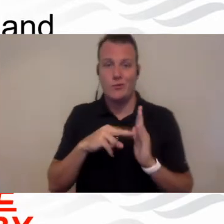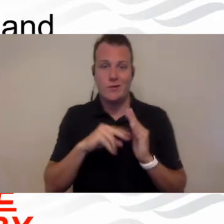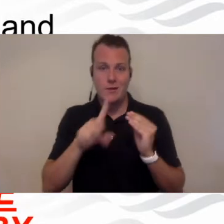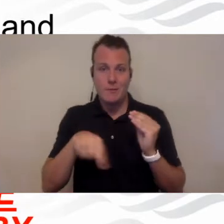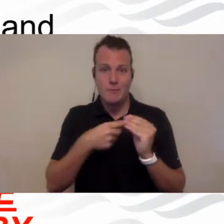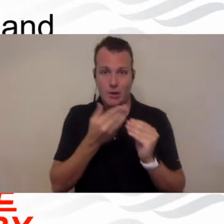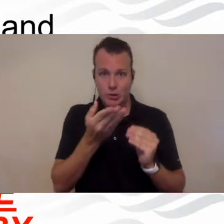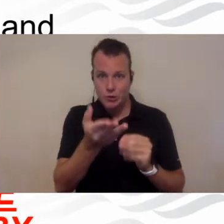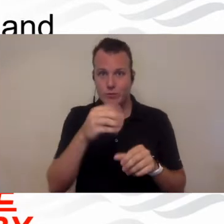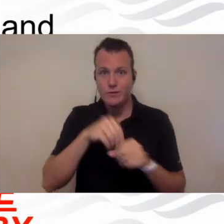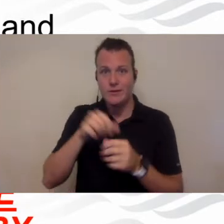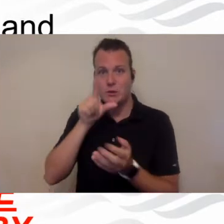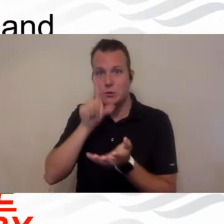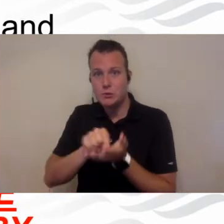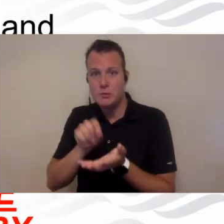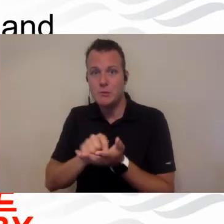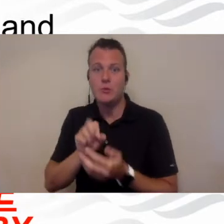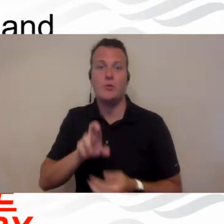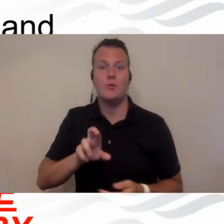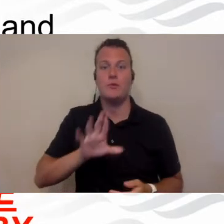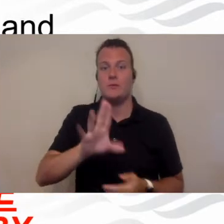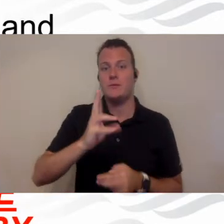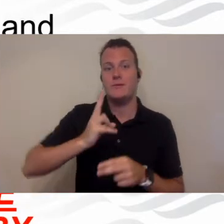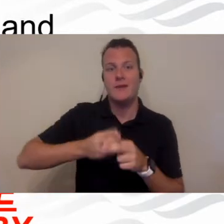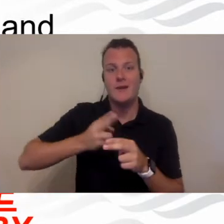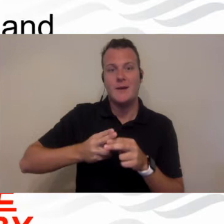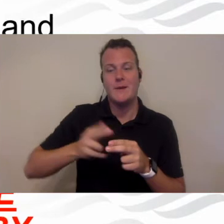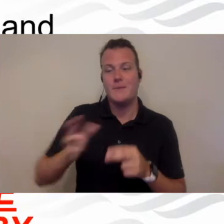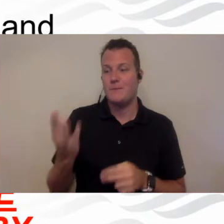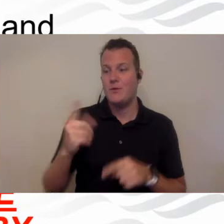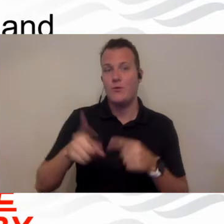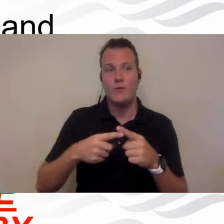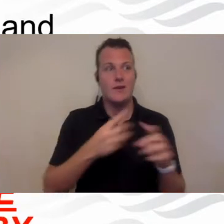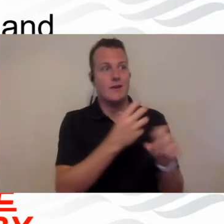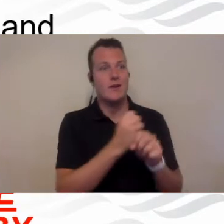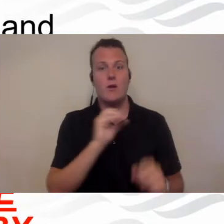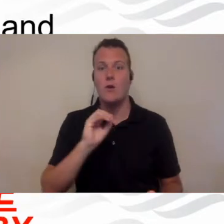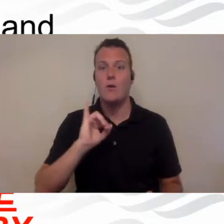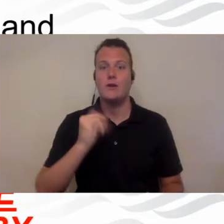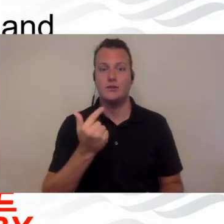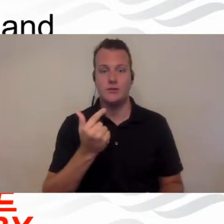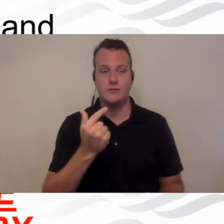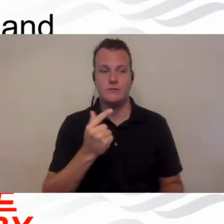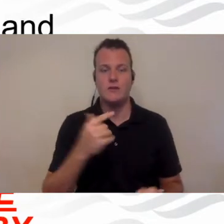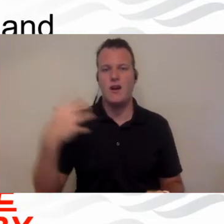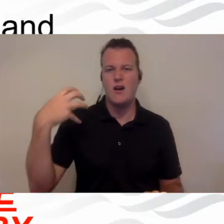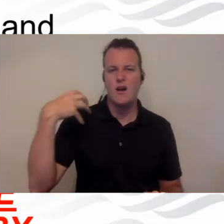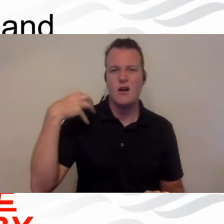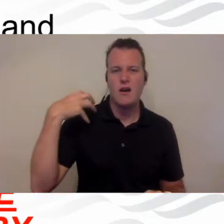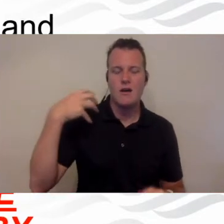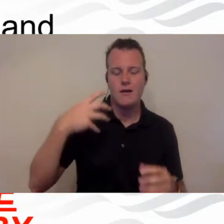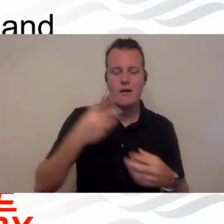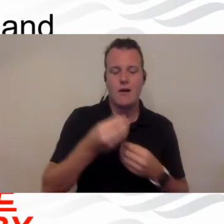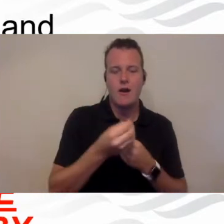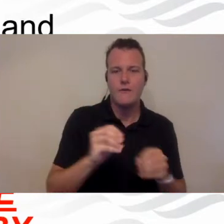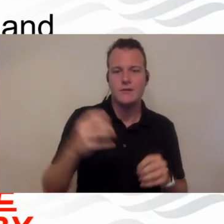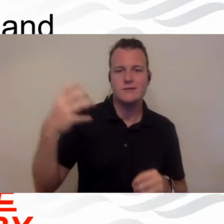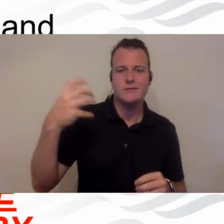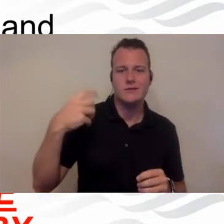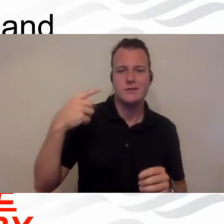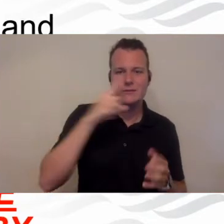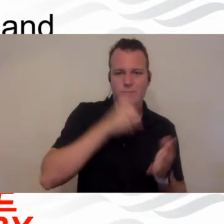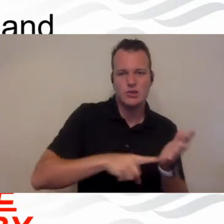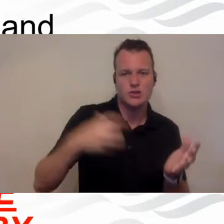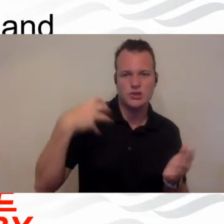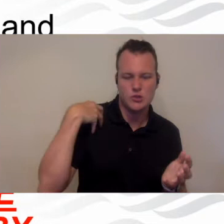paper or see that your name comes across when I get an OIG in the Office of the Inspector General who looks at Medicare and Medicaid